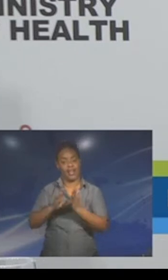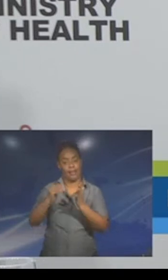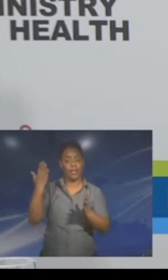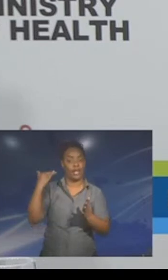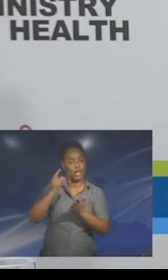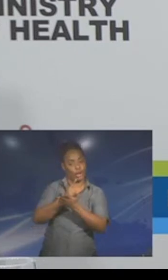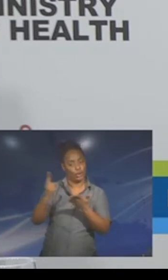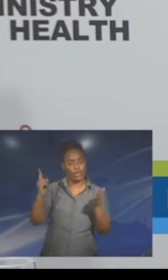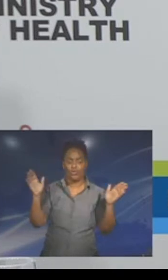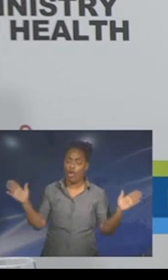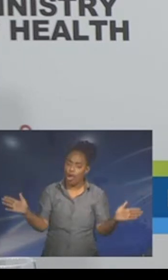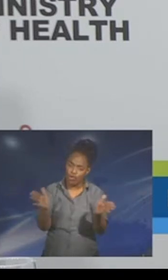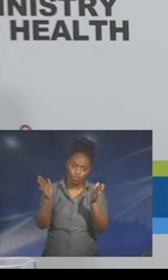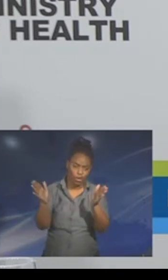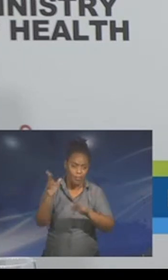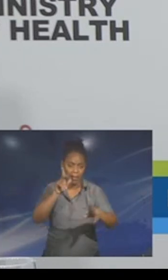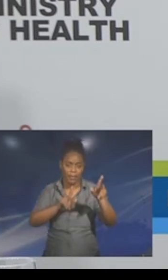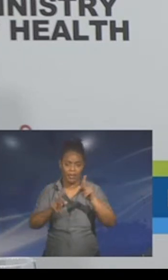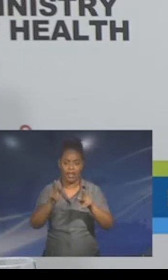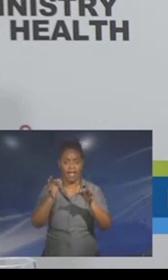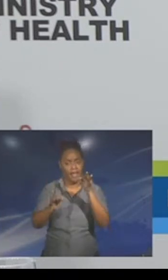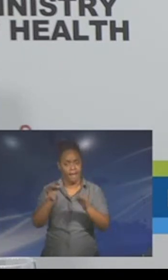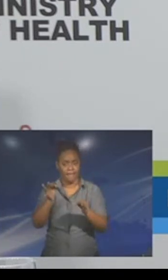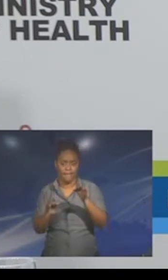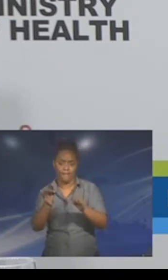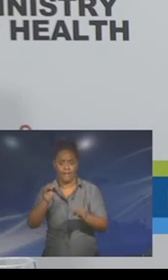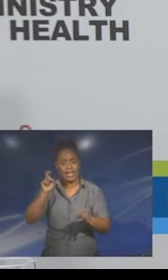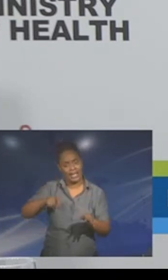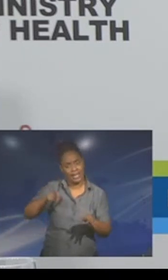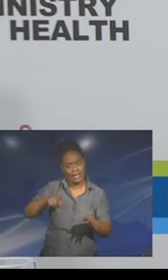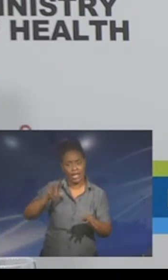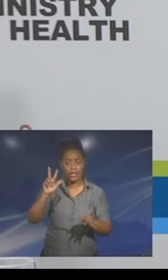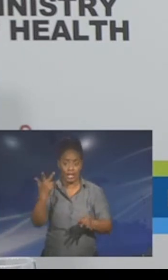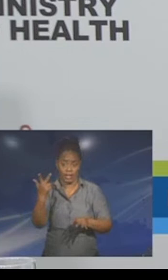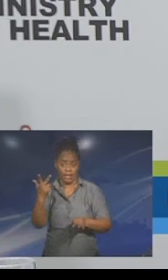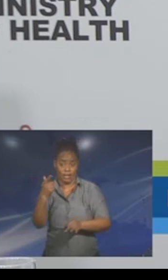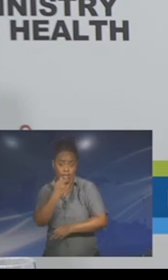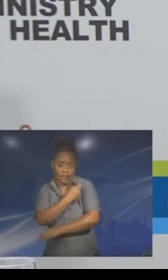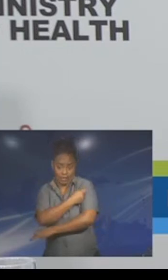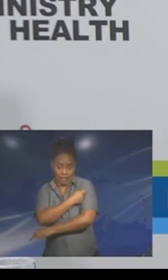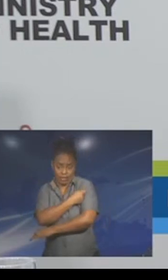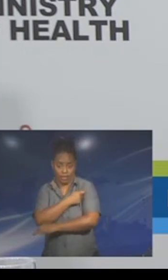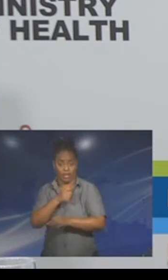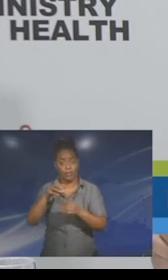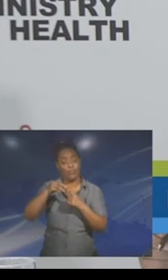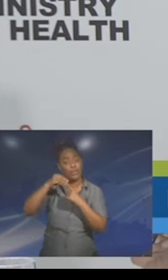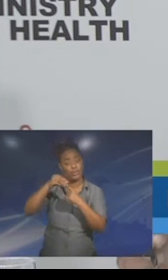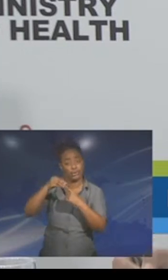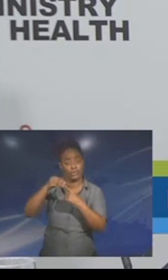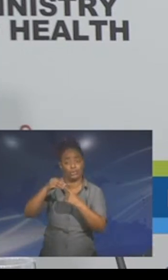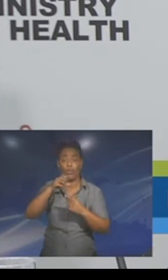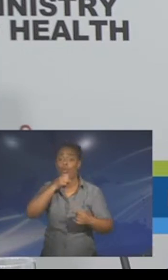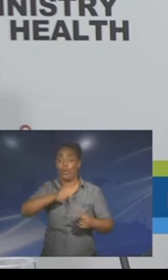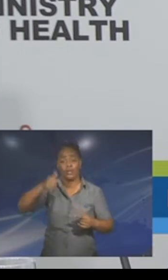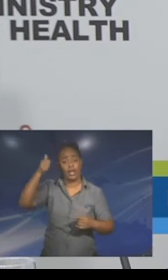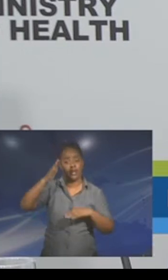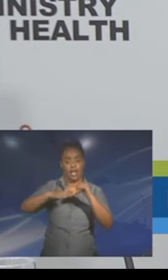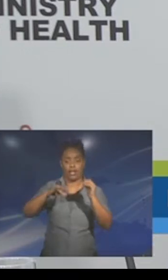urge people who are eligible for vaccine, for boosting, especially those over 18, to please get